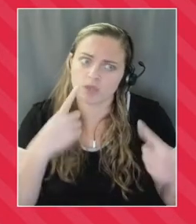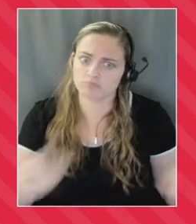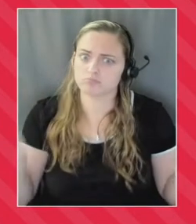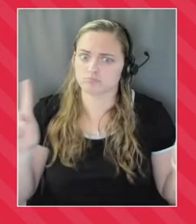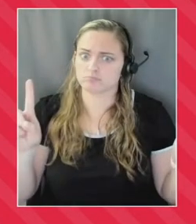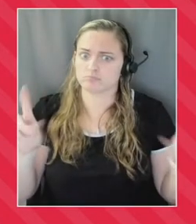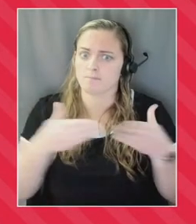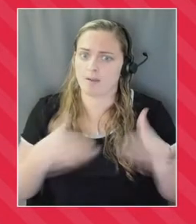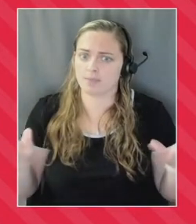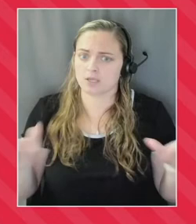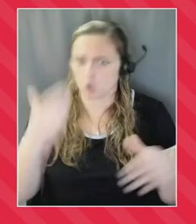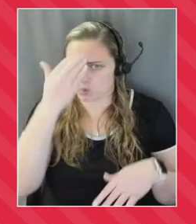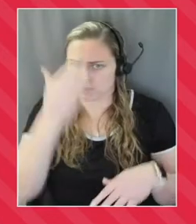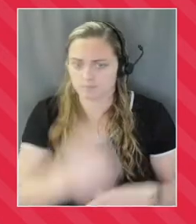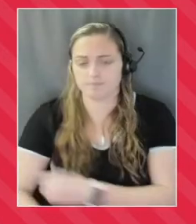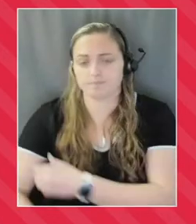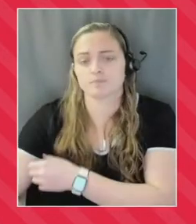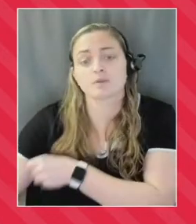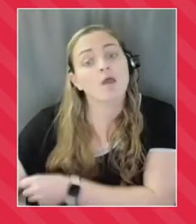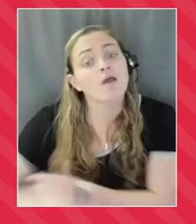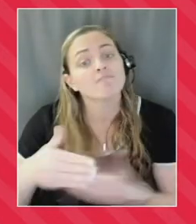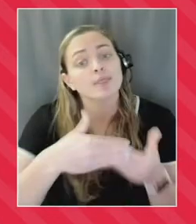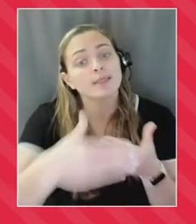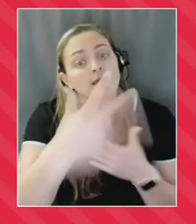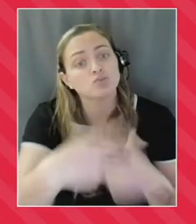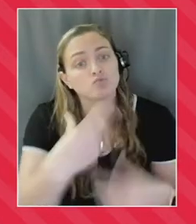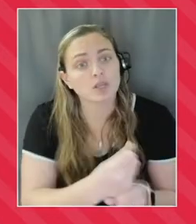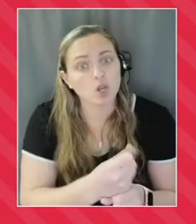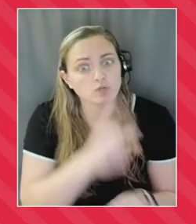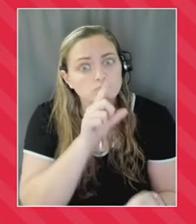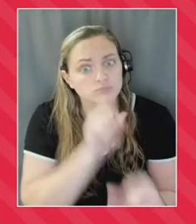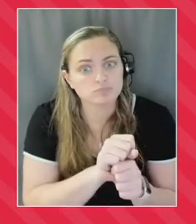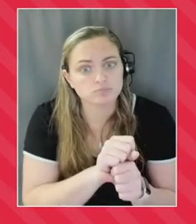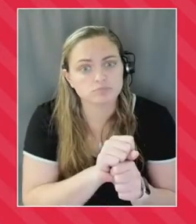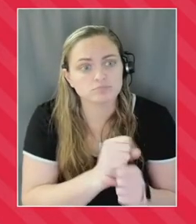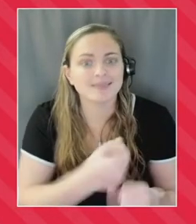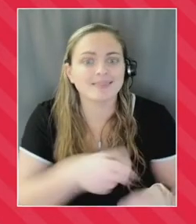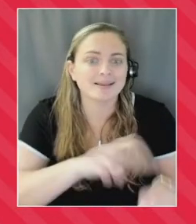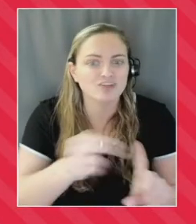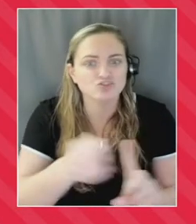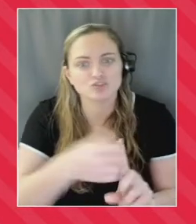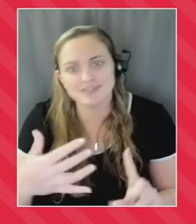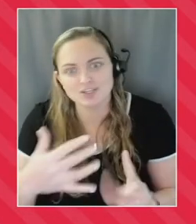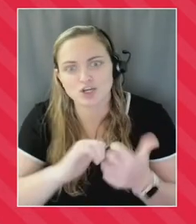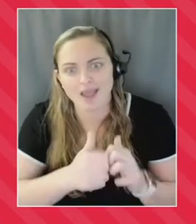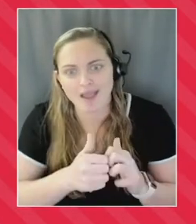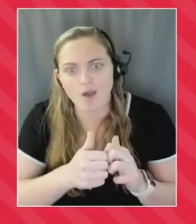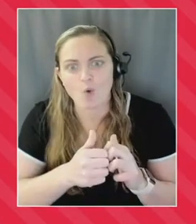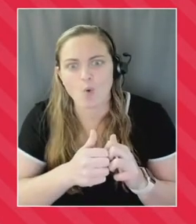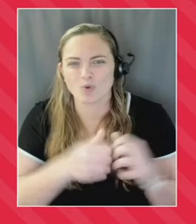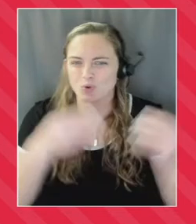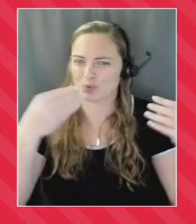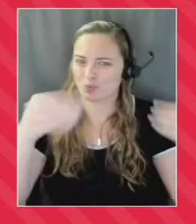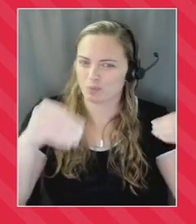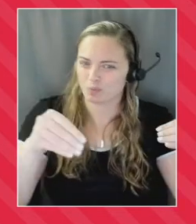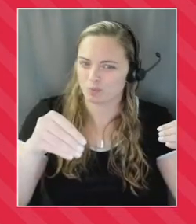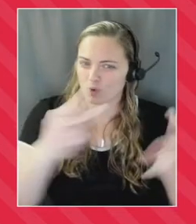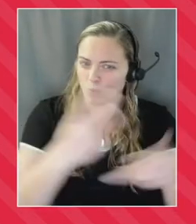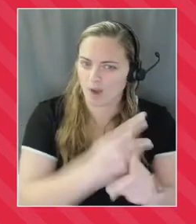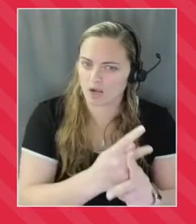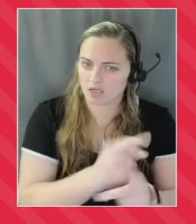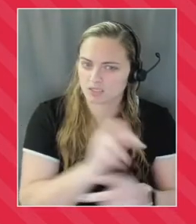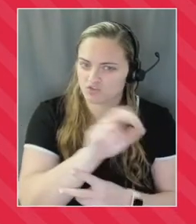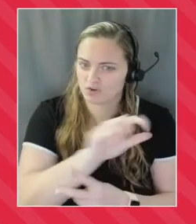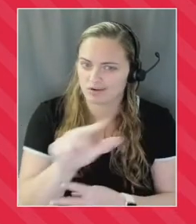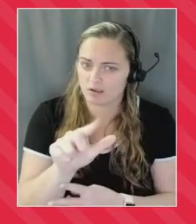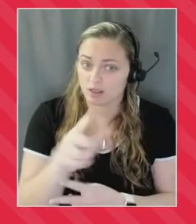our commitment over the next, you know, 3 years. And ultimately, the natural extension of that is how do you merchandise your products at retail? Because our